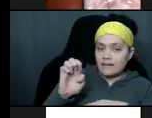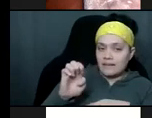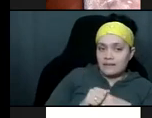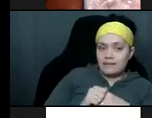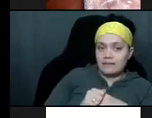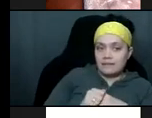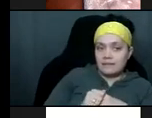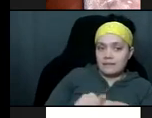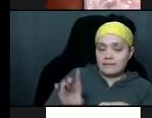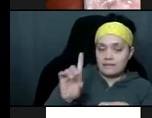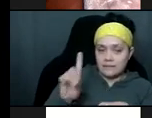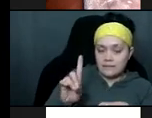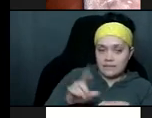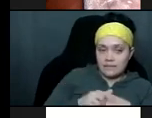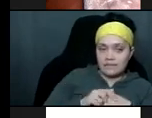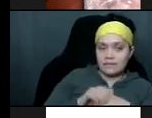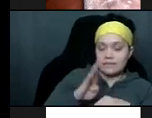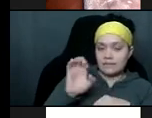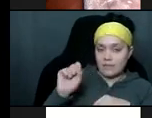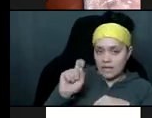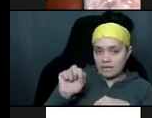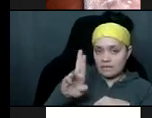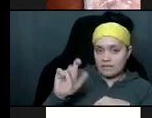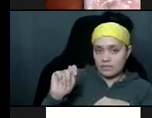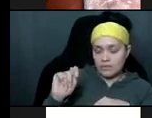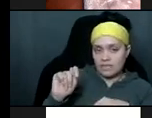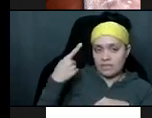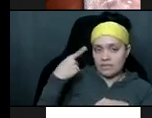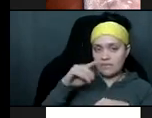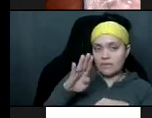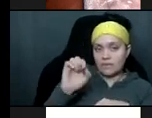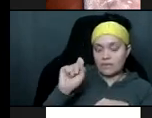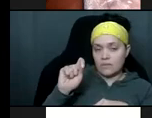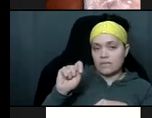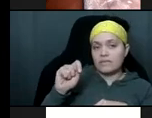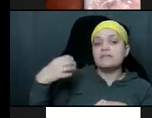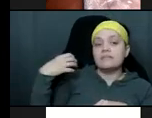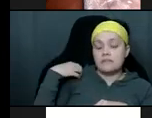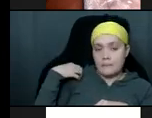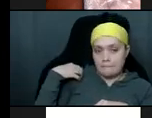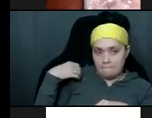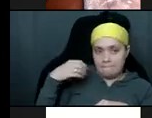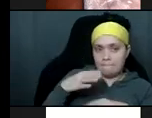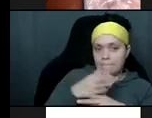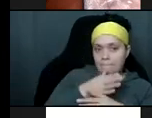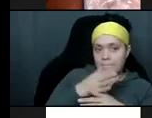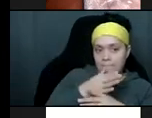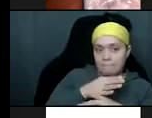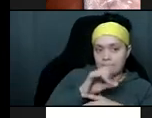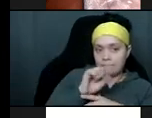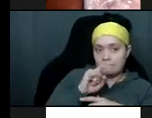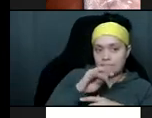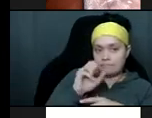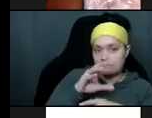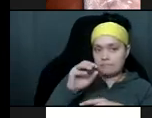The Bass Strait, we said today, was named for George Bass, the British captain between Tasmania